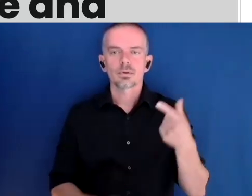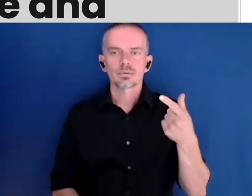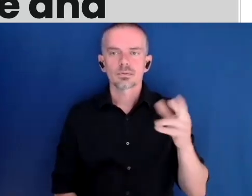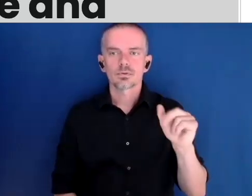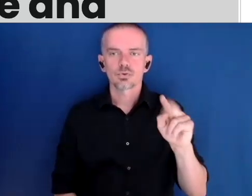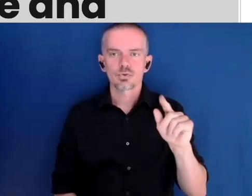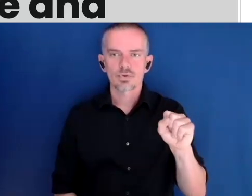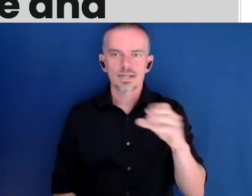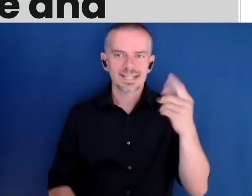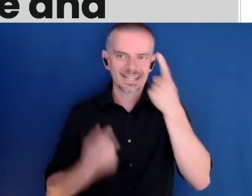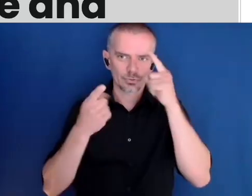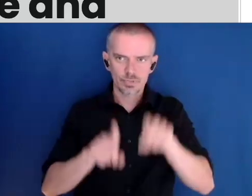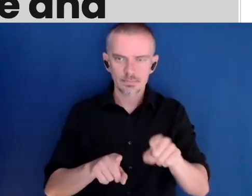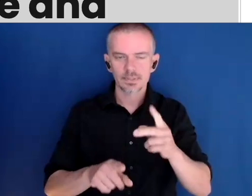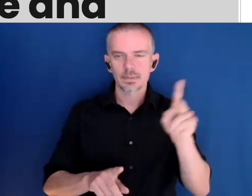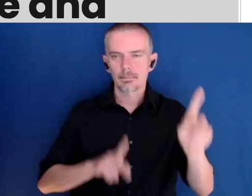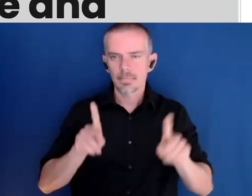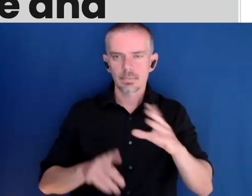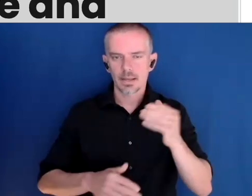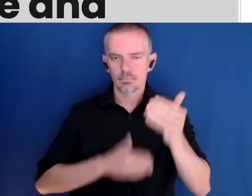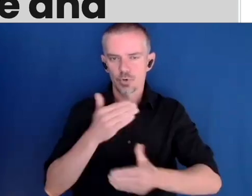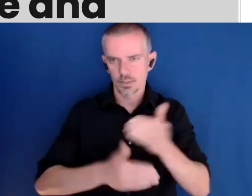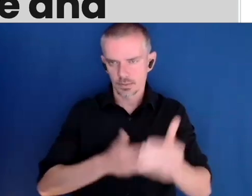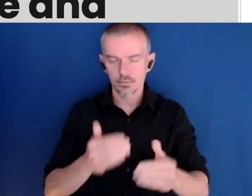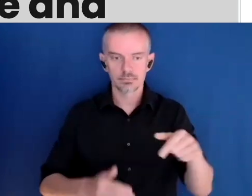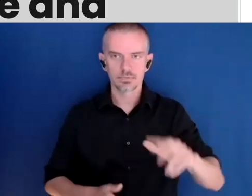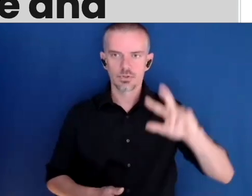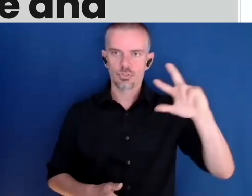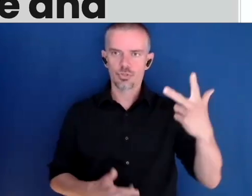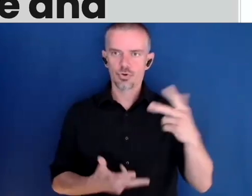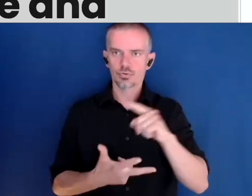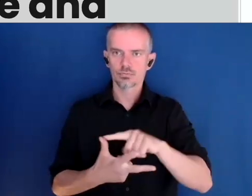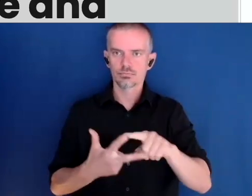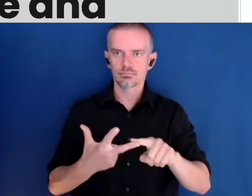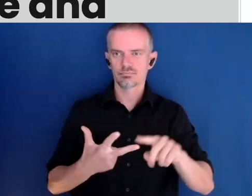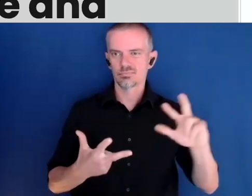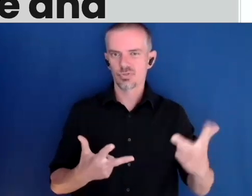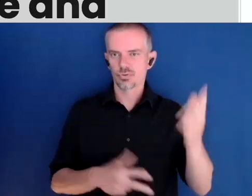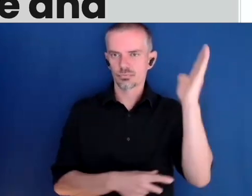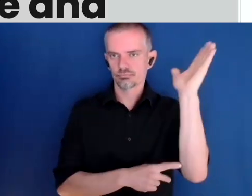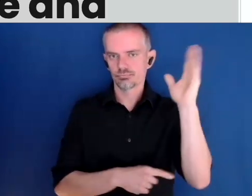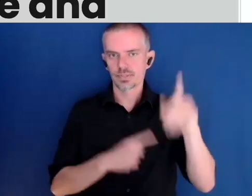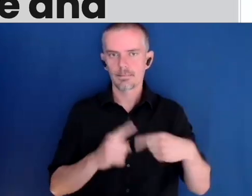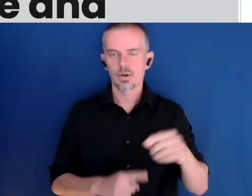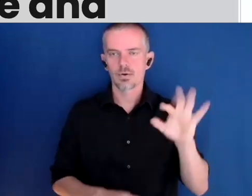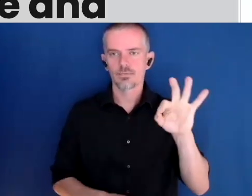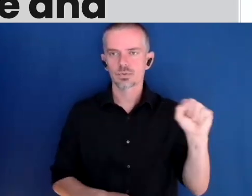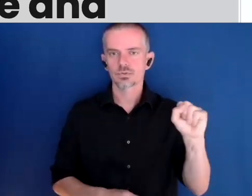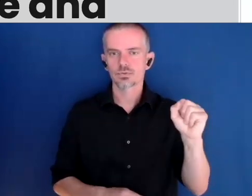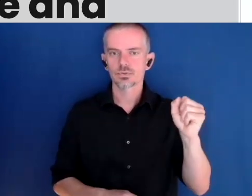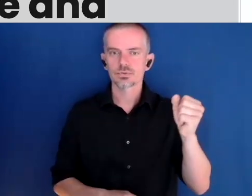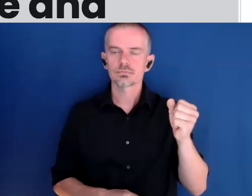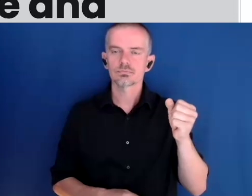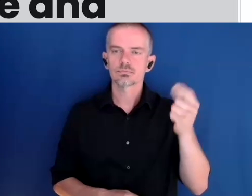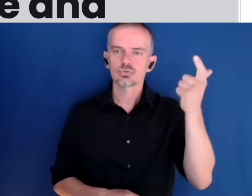agreements, people and processes. This is the third in a series about Forest Service grants, agreements, and